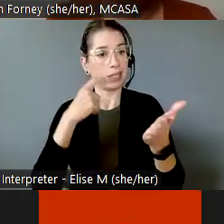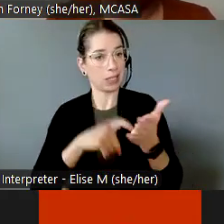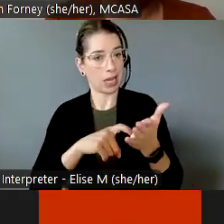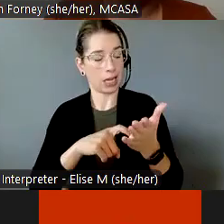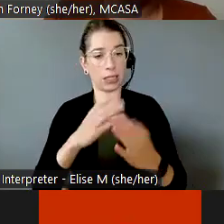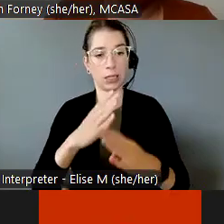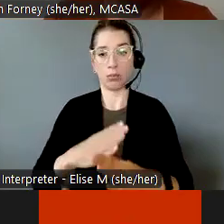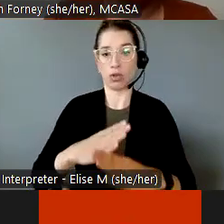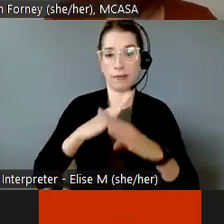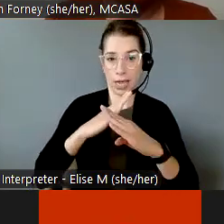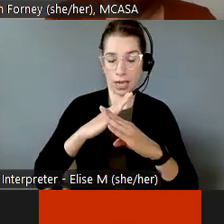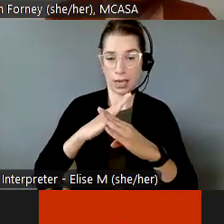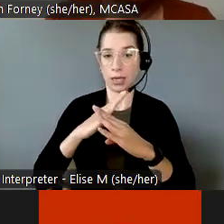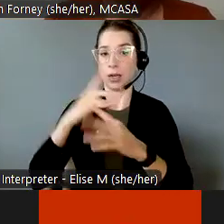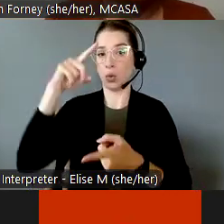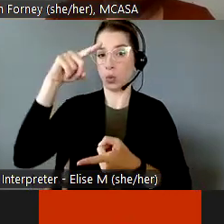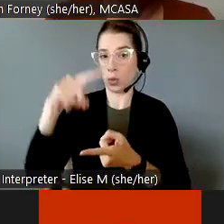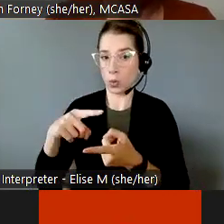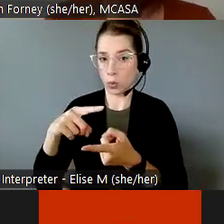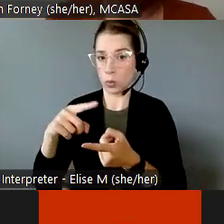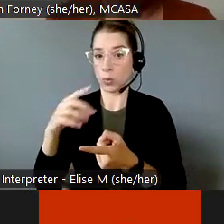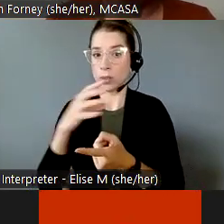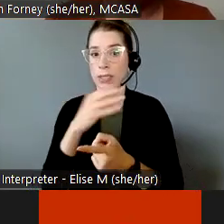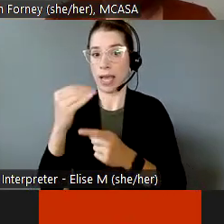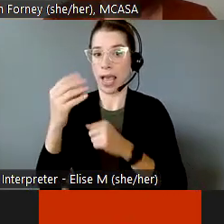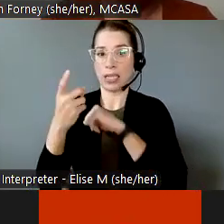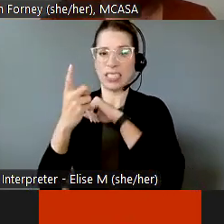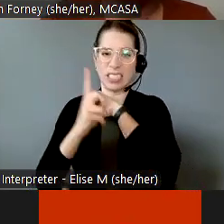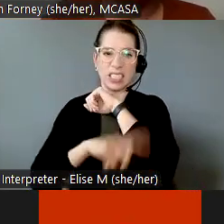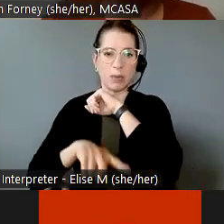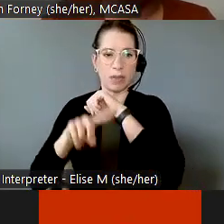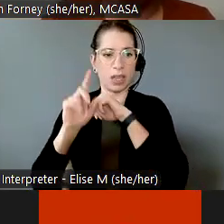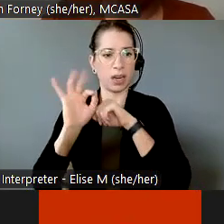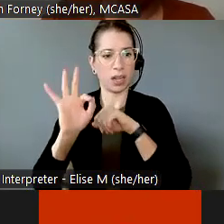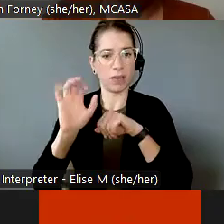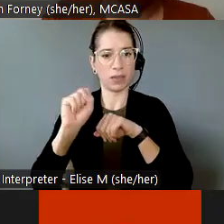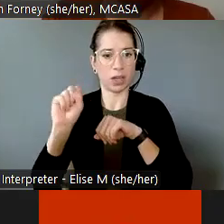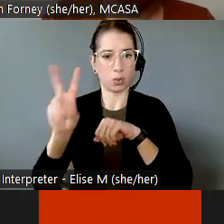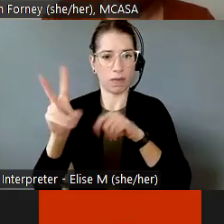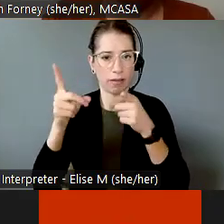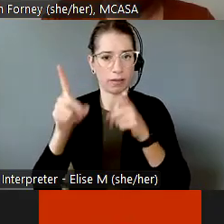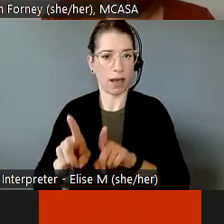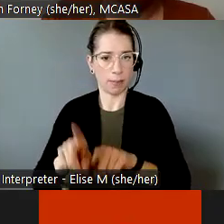prevention, reduction, and discipline when sexual violence occurs.